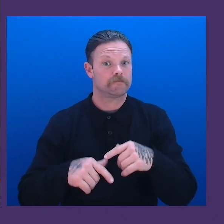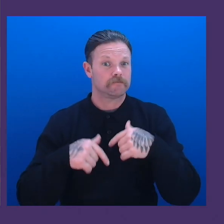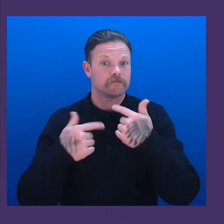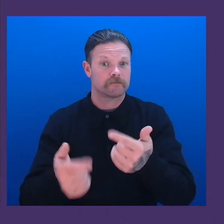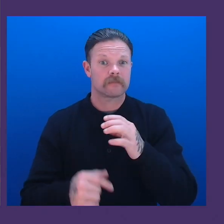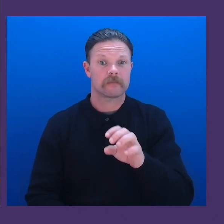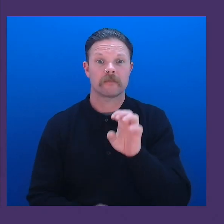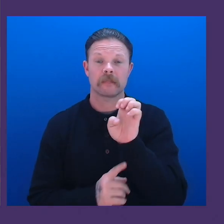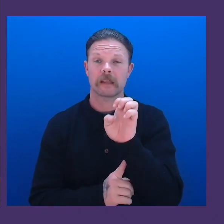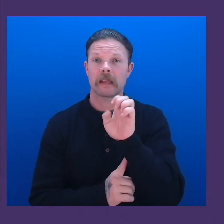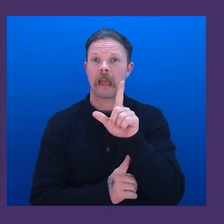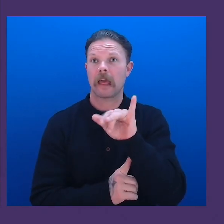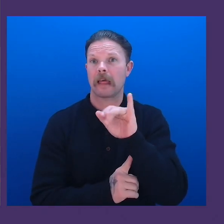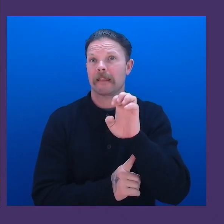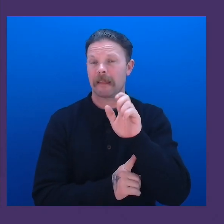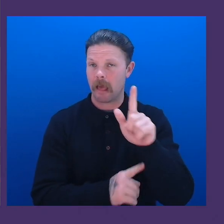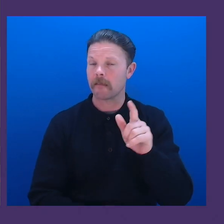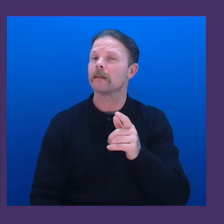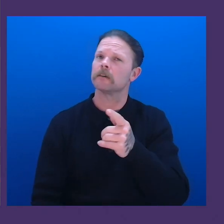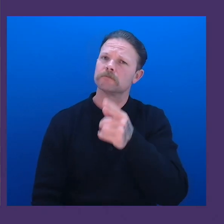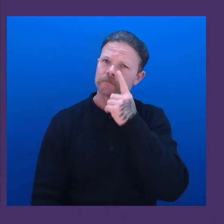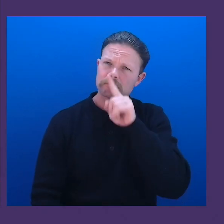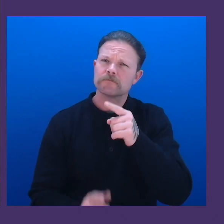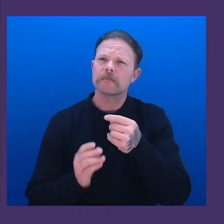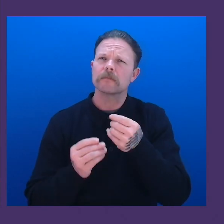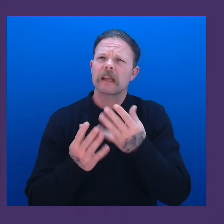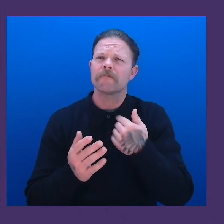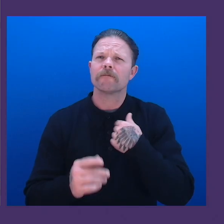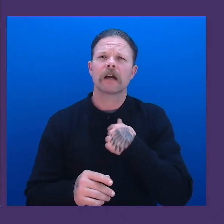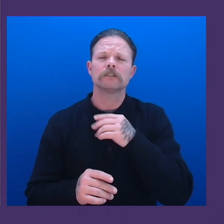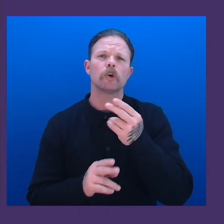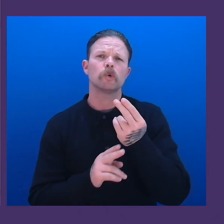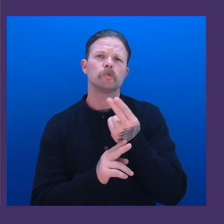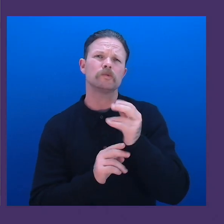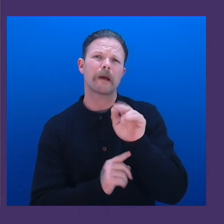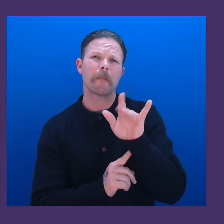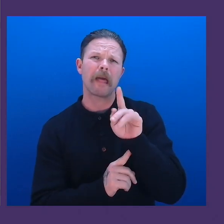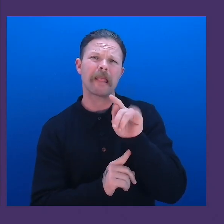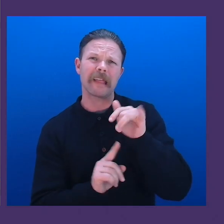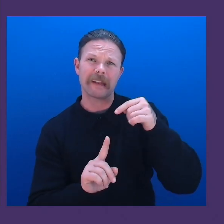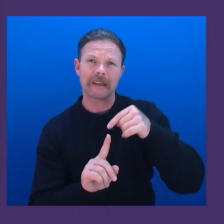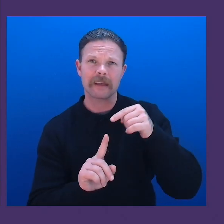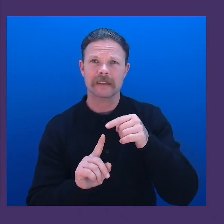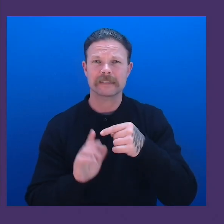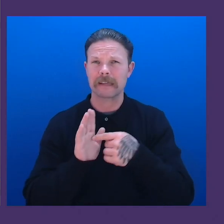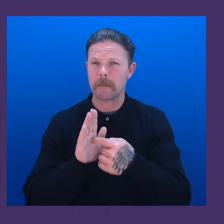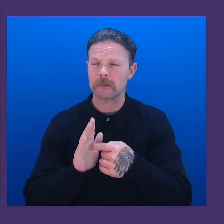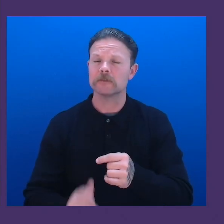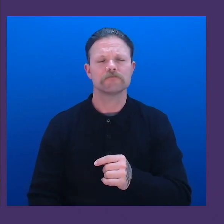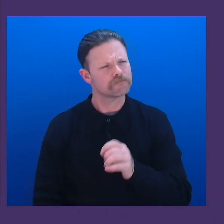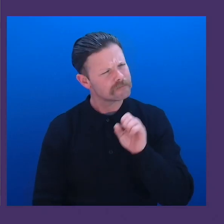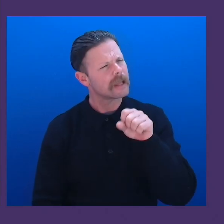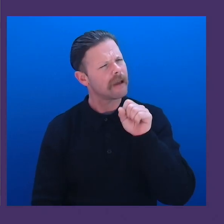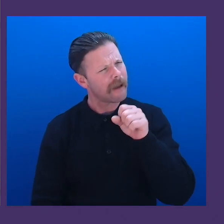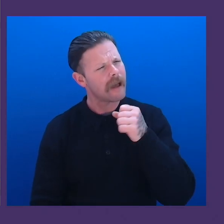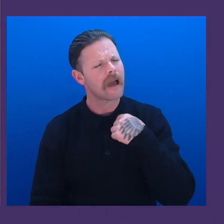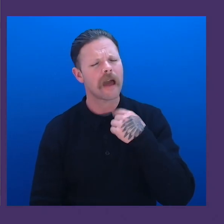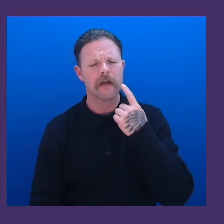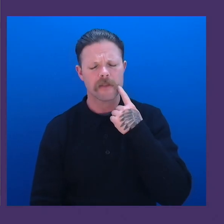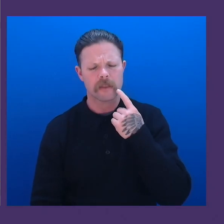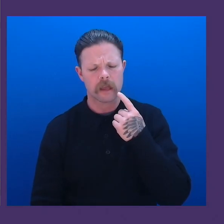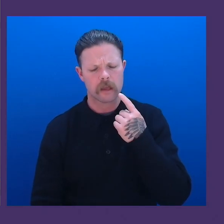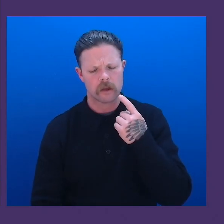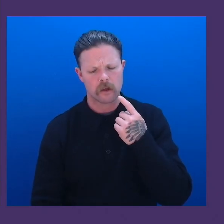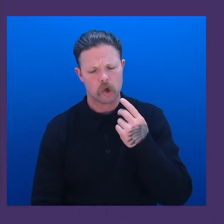some of your favorite usability examples for the disability community? Yeah, I mean, I think usability, should